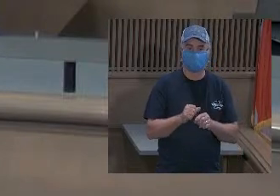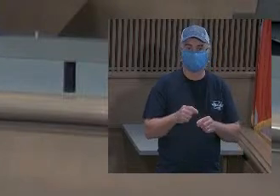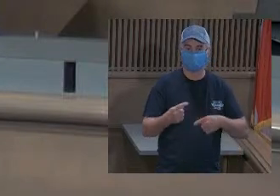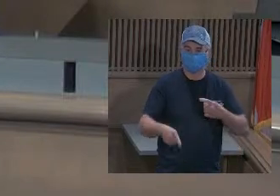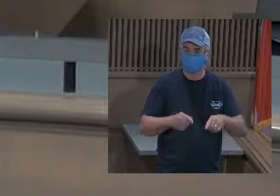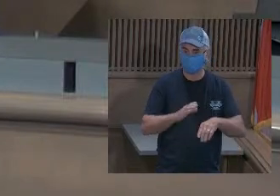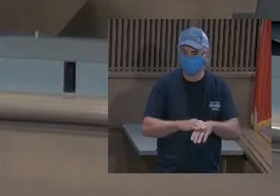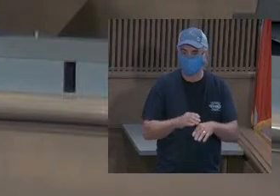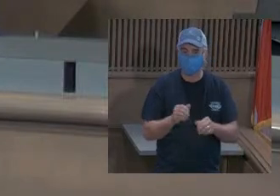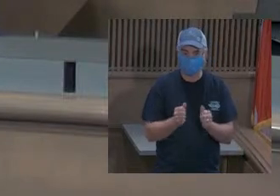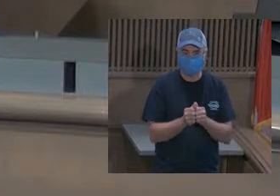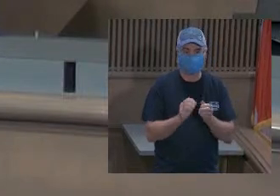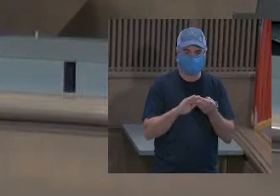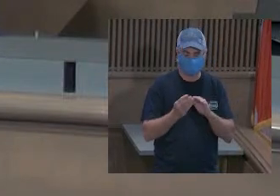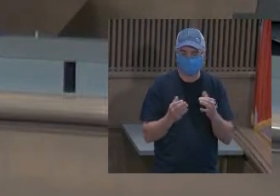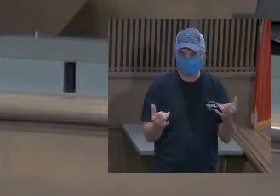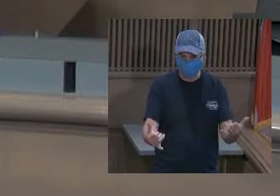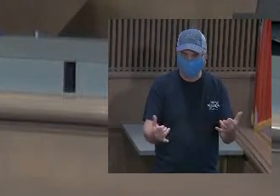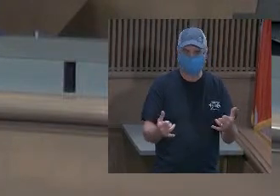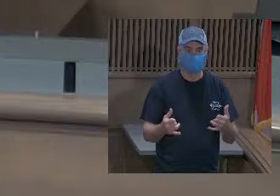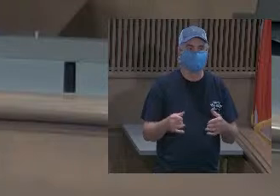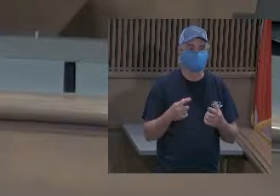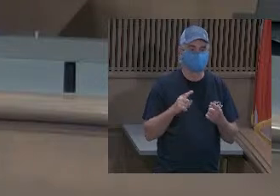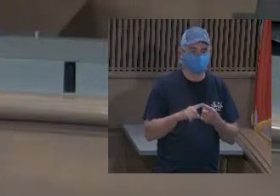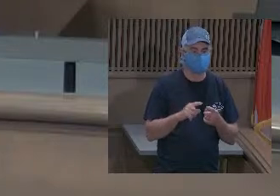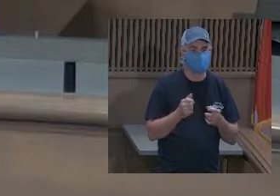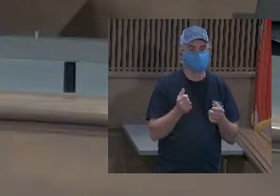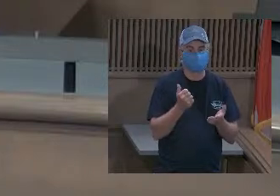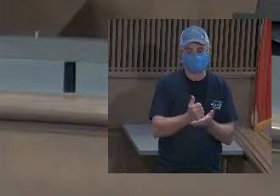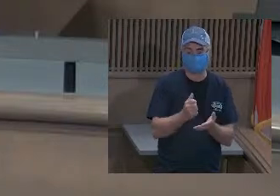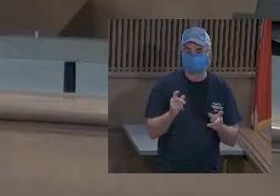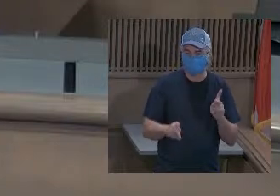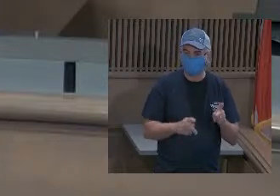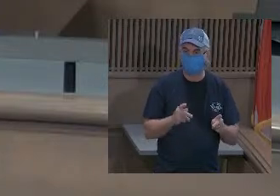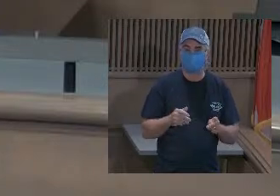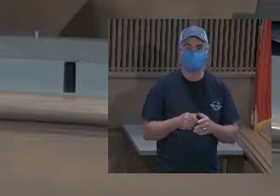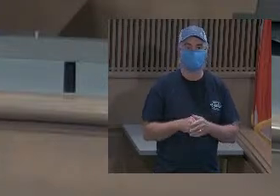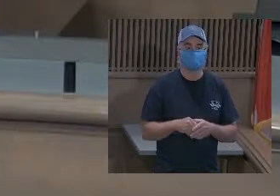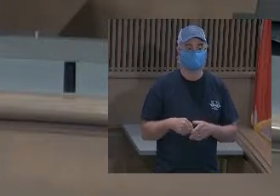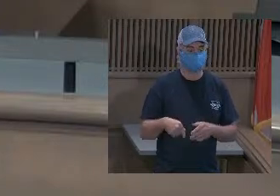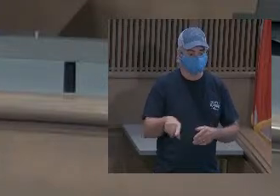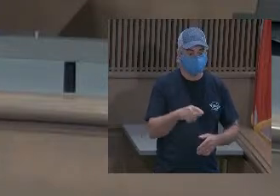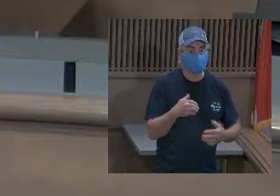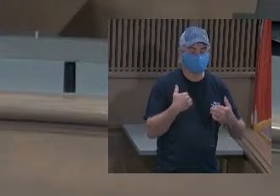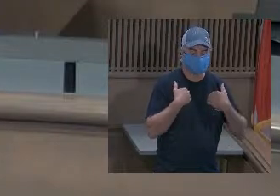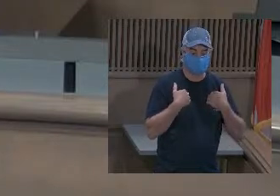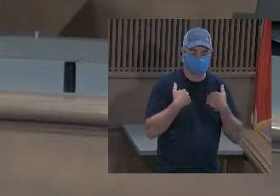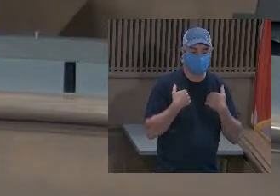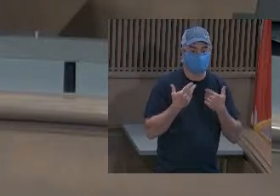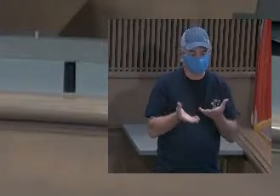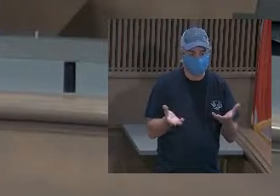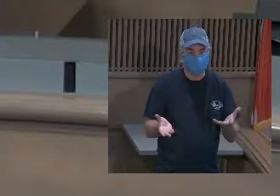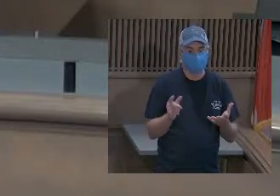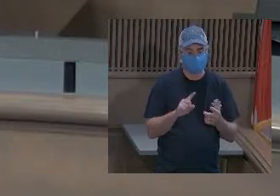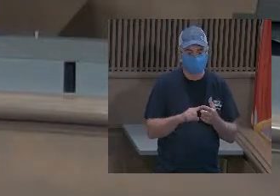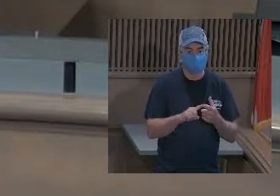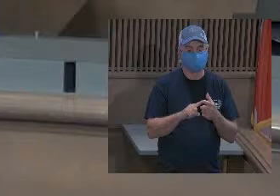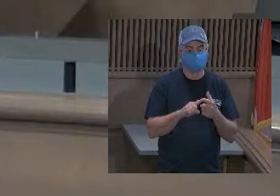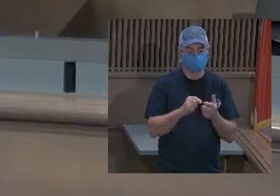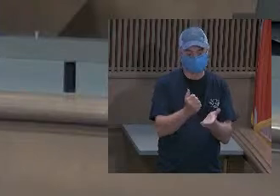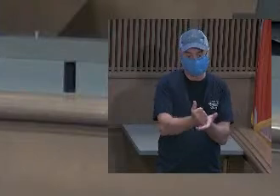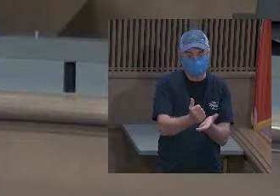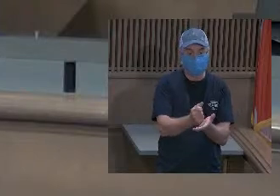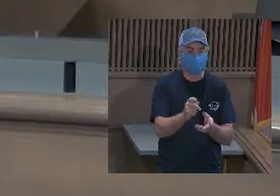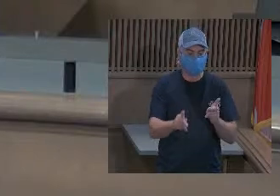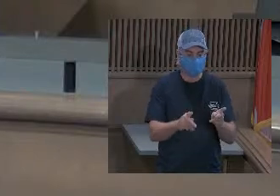have those tools, that we have accurate information, that we have the resources to get people